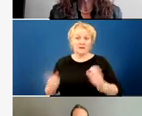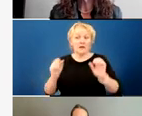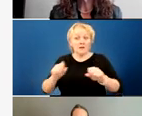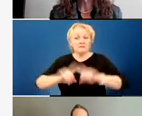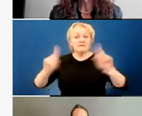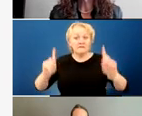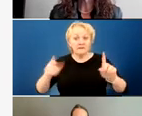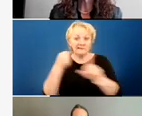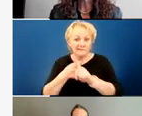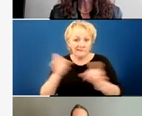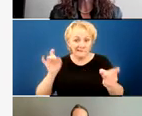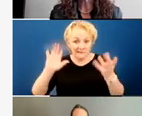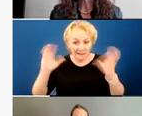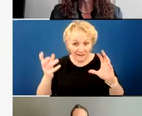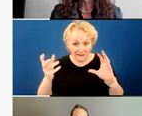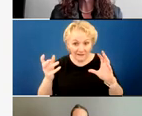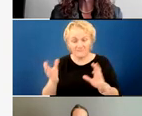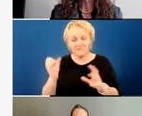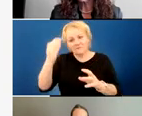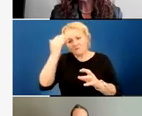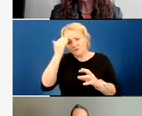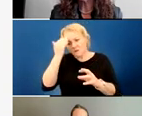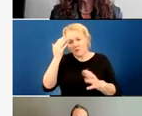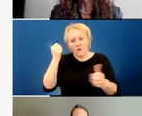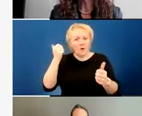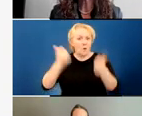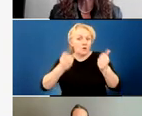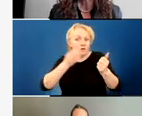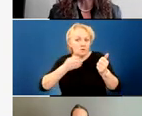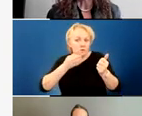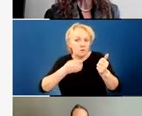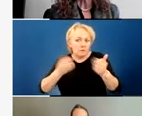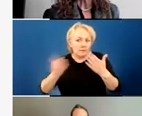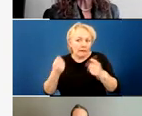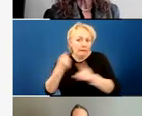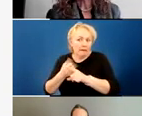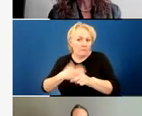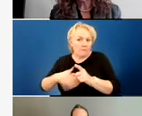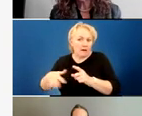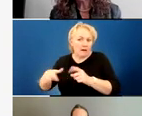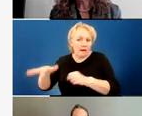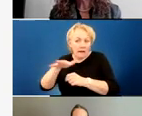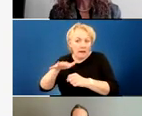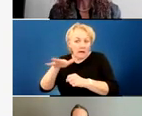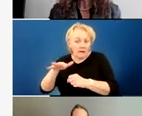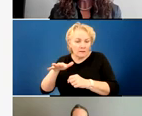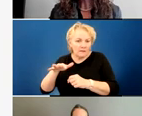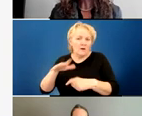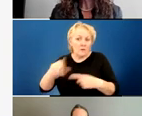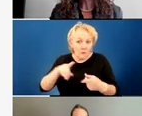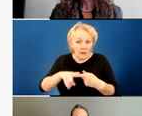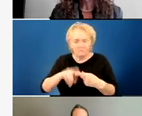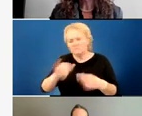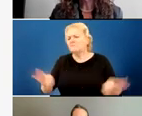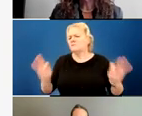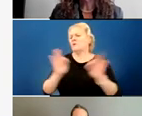change. So knowing especially what disasters are common in your area is super important. And